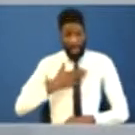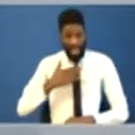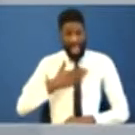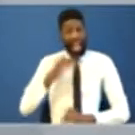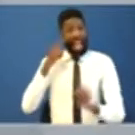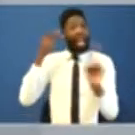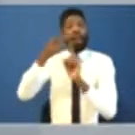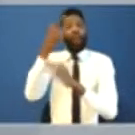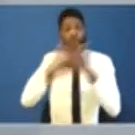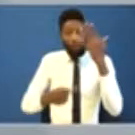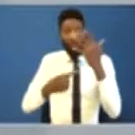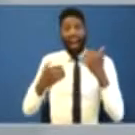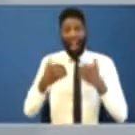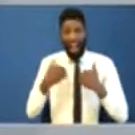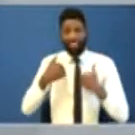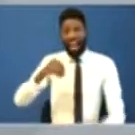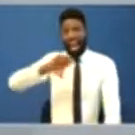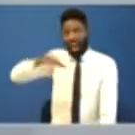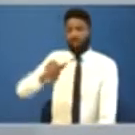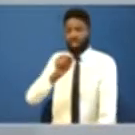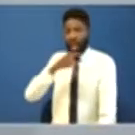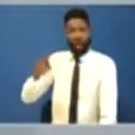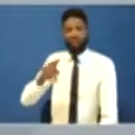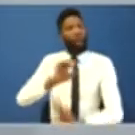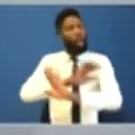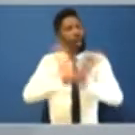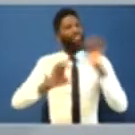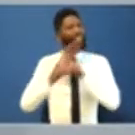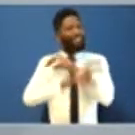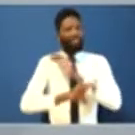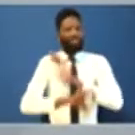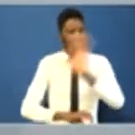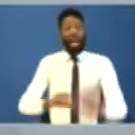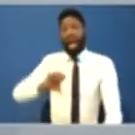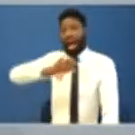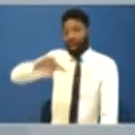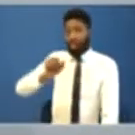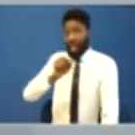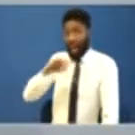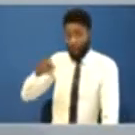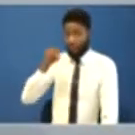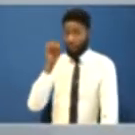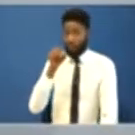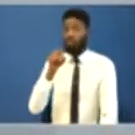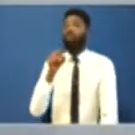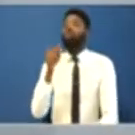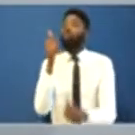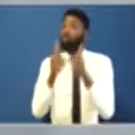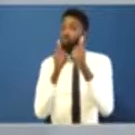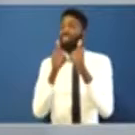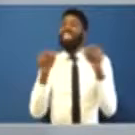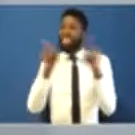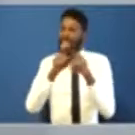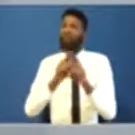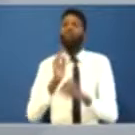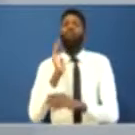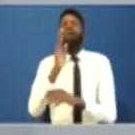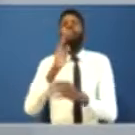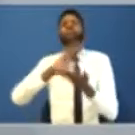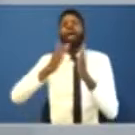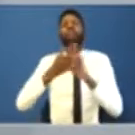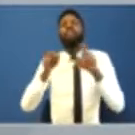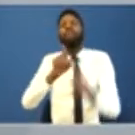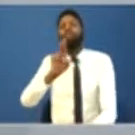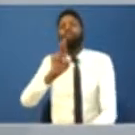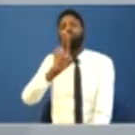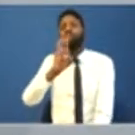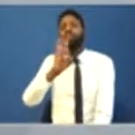a county-wide app a county-wide not country county-wide app um that will sort of like an uber system